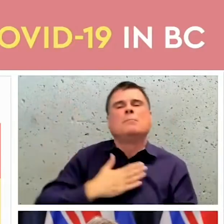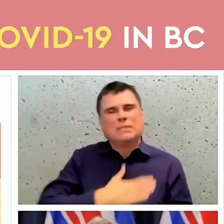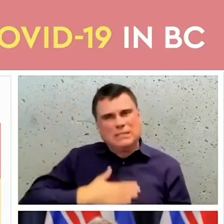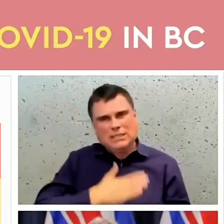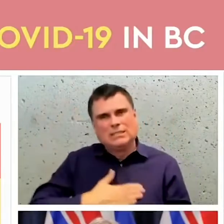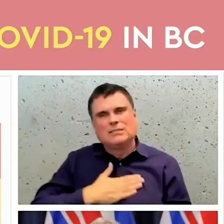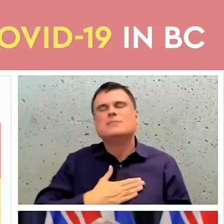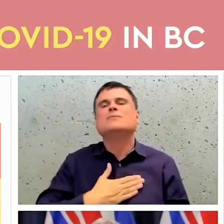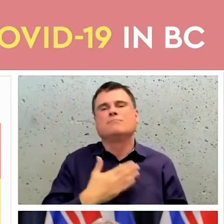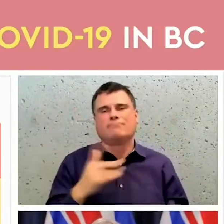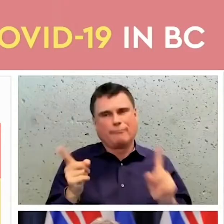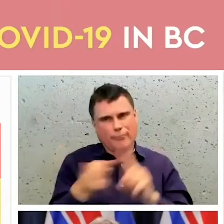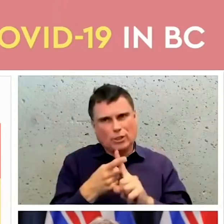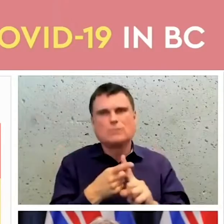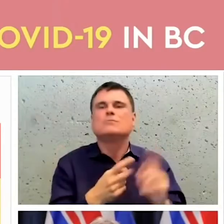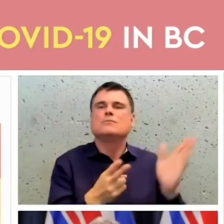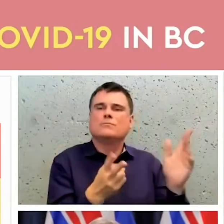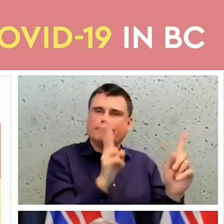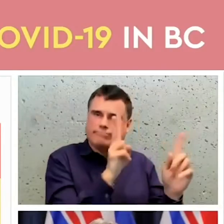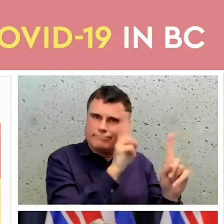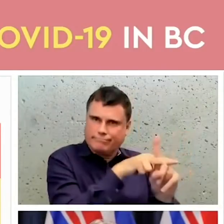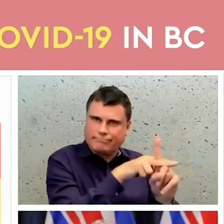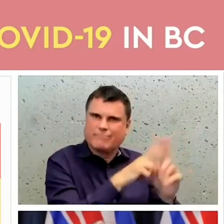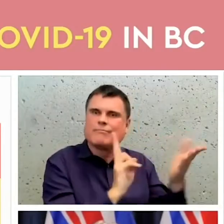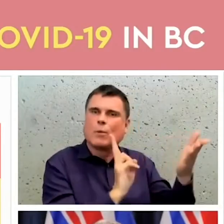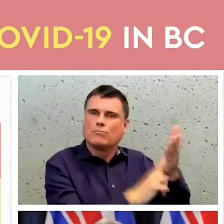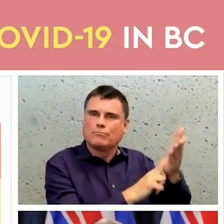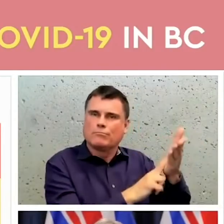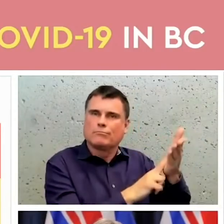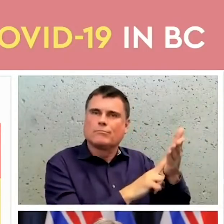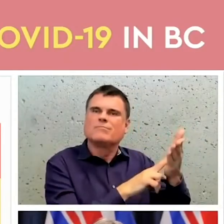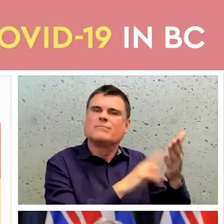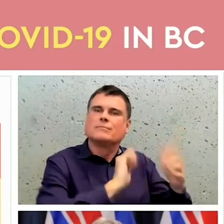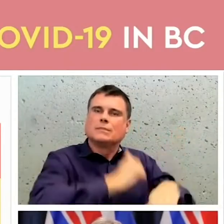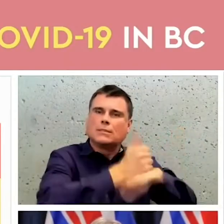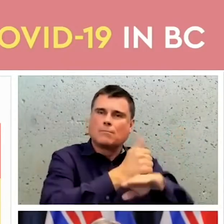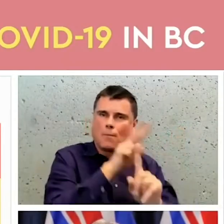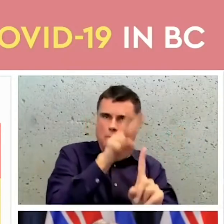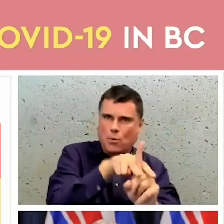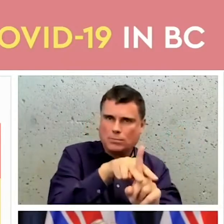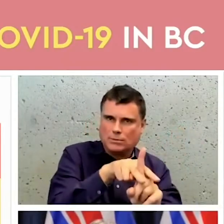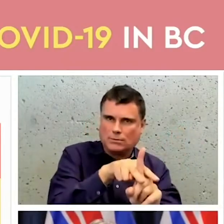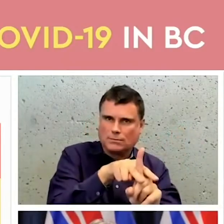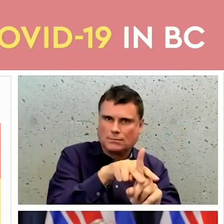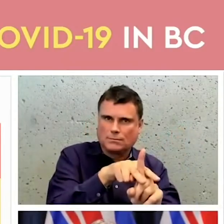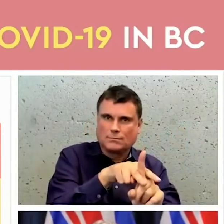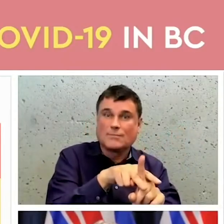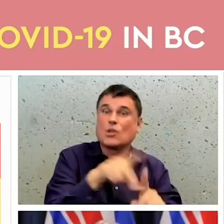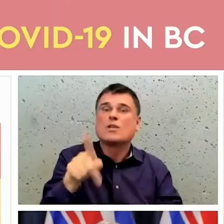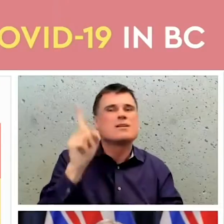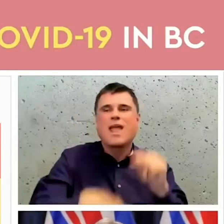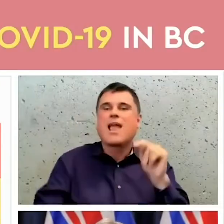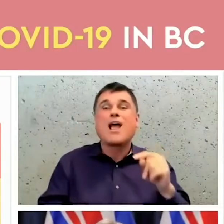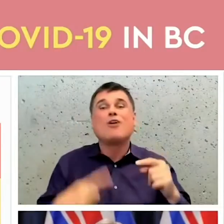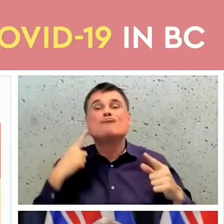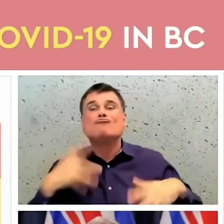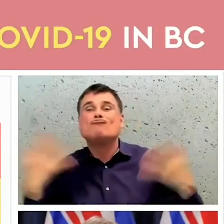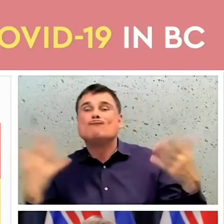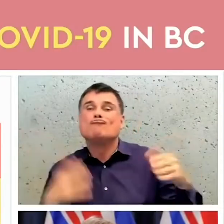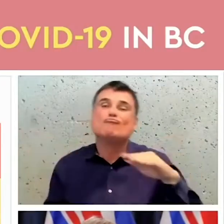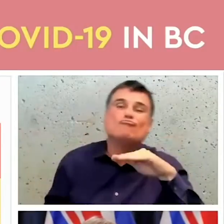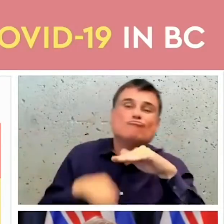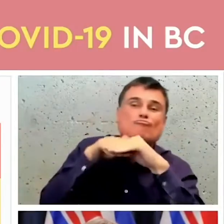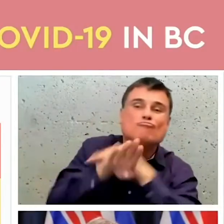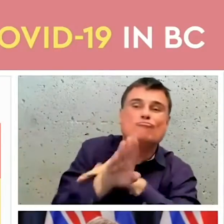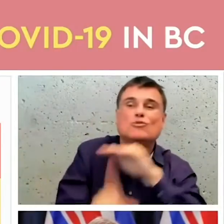book themselves into a clinic, and please avoid, a drop-in that can result in